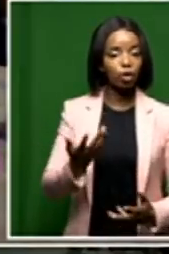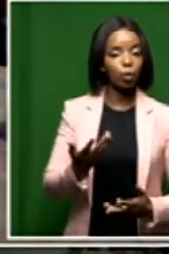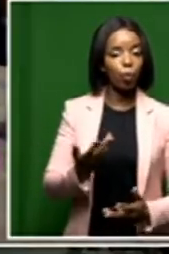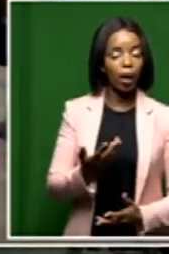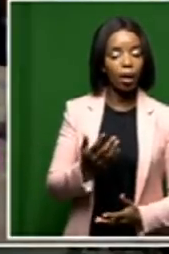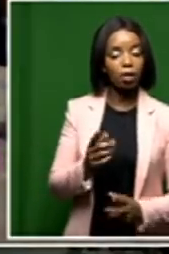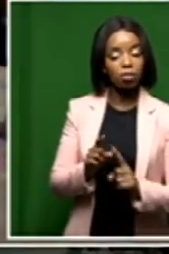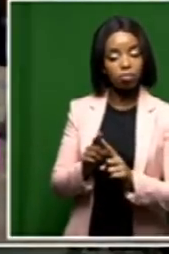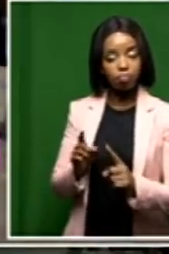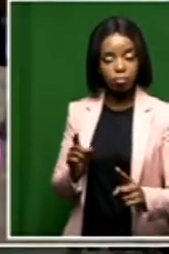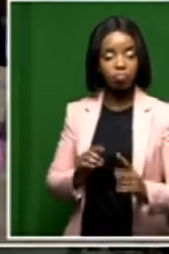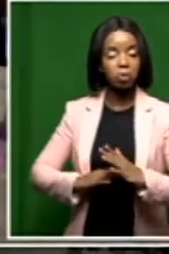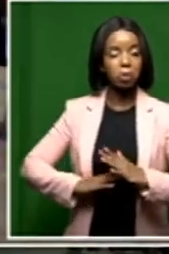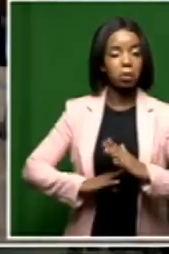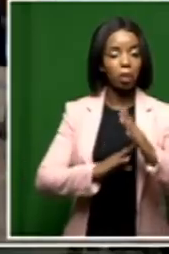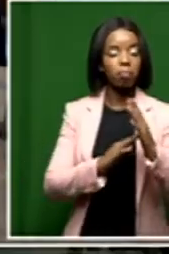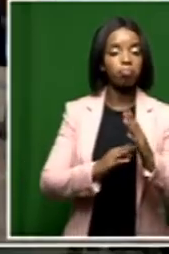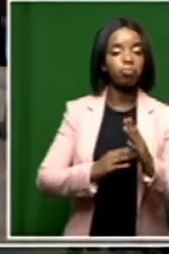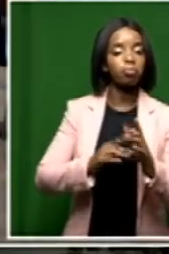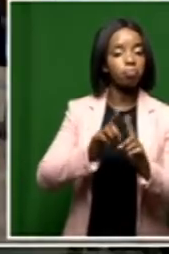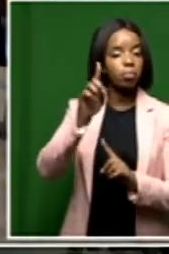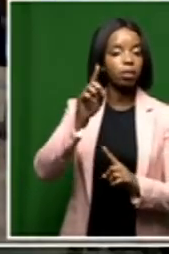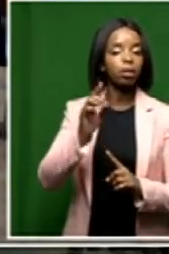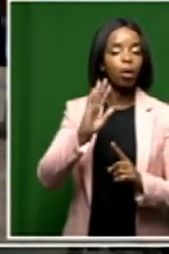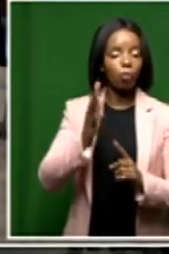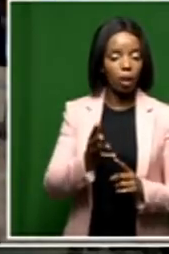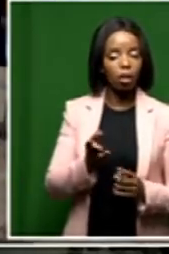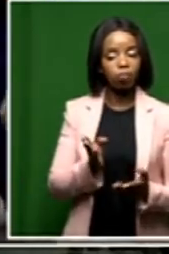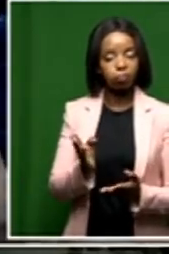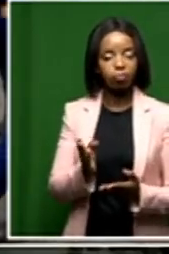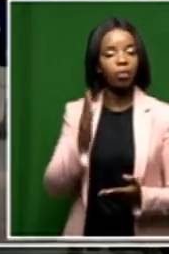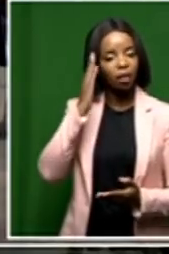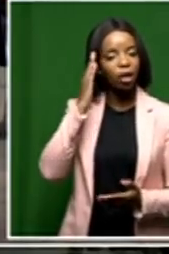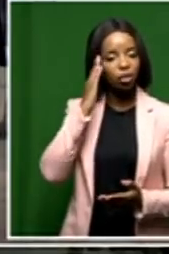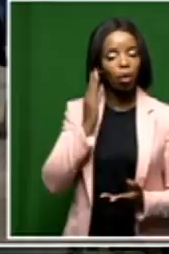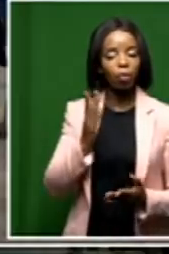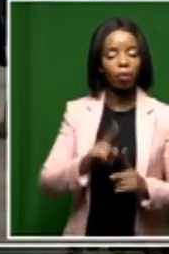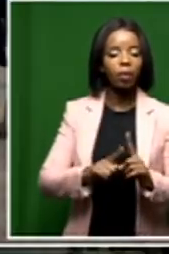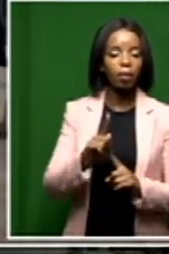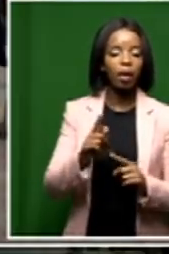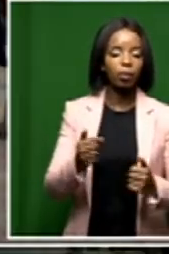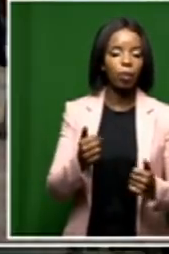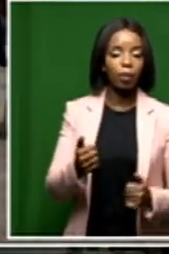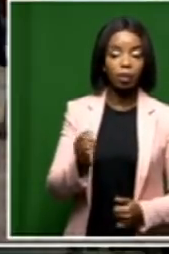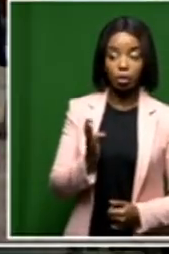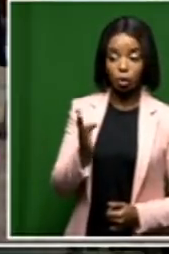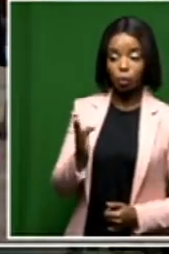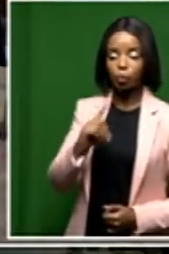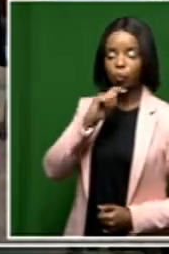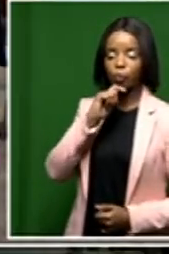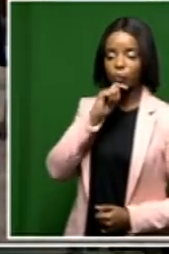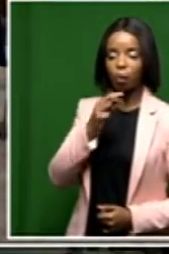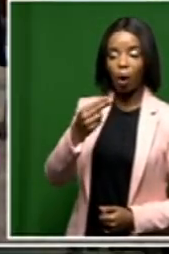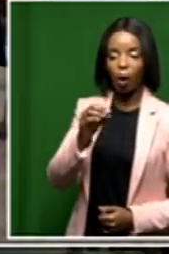So I guess they already know how they have done. Mahlako, good morning, and I believe you're at the Houghton Hotel.